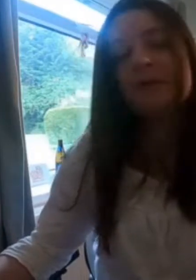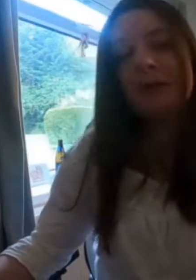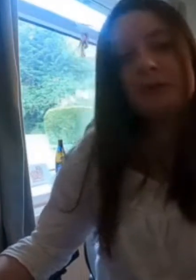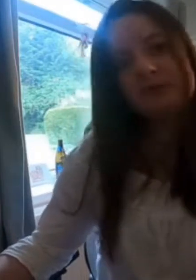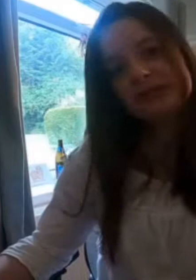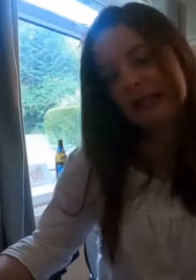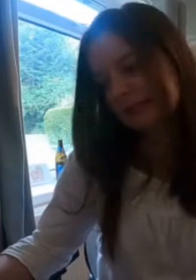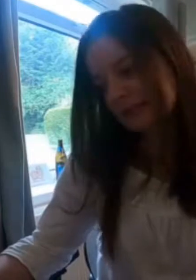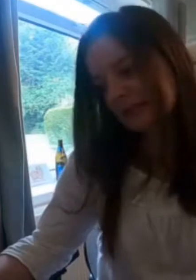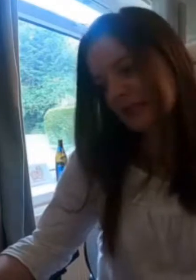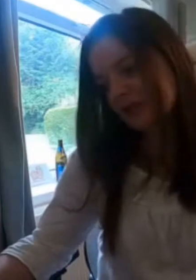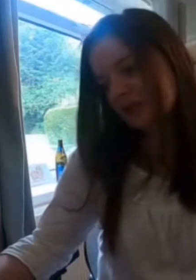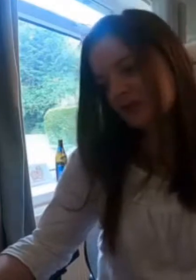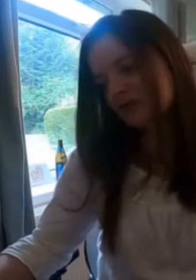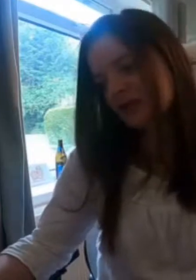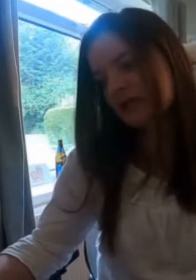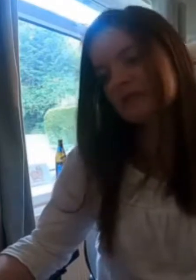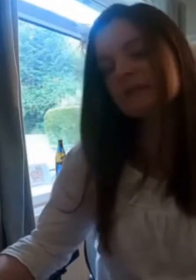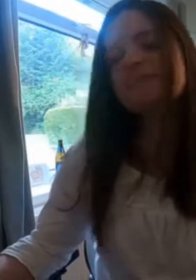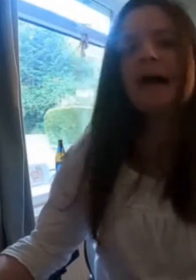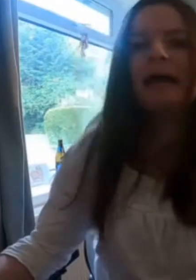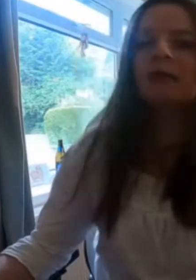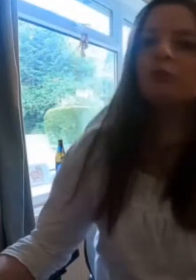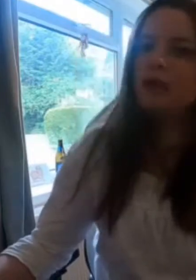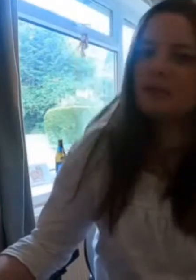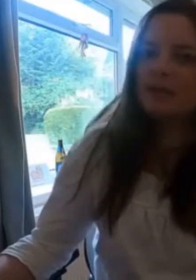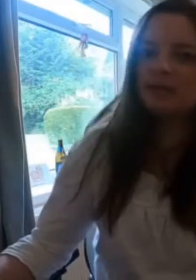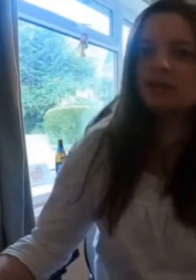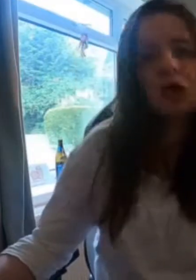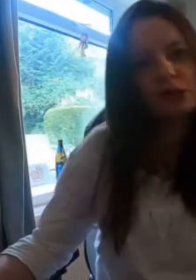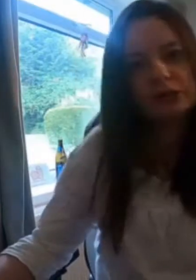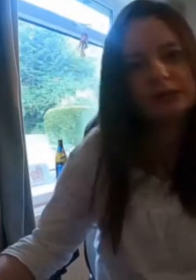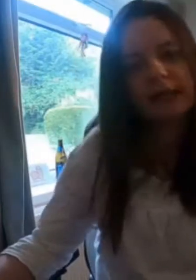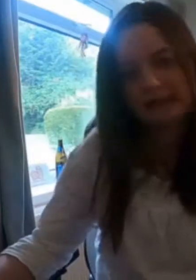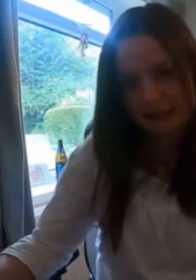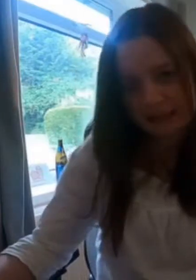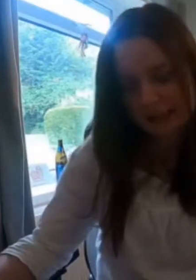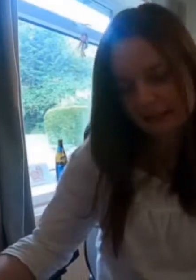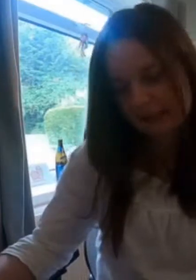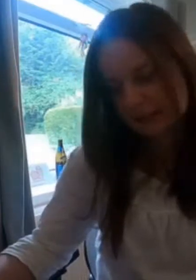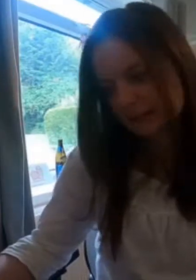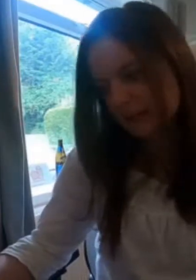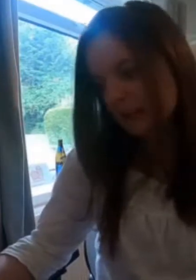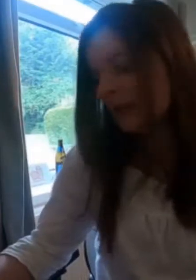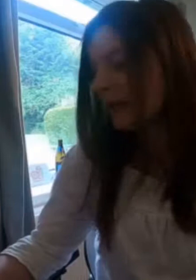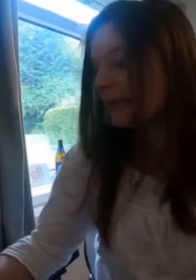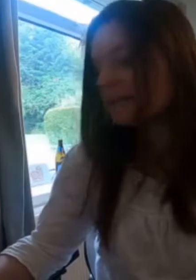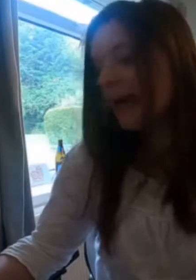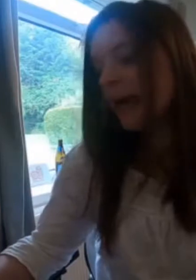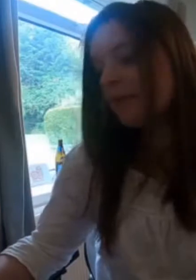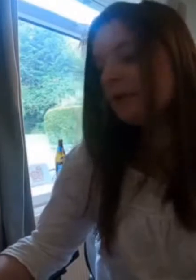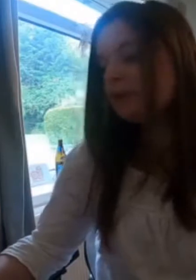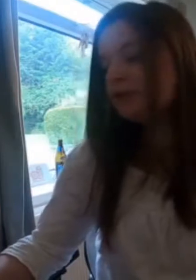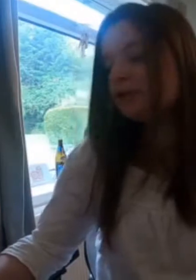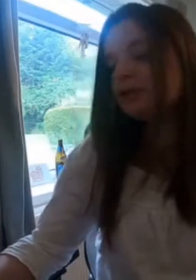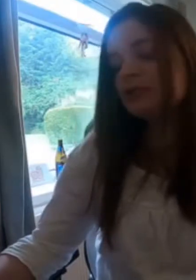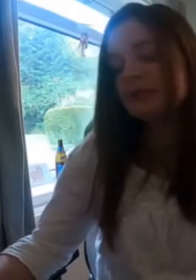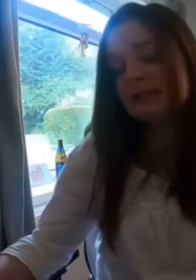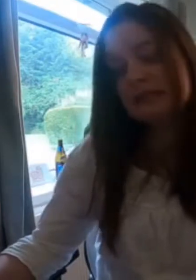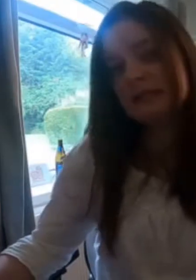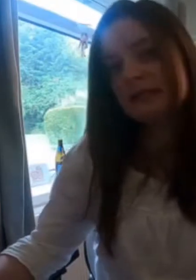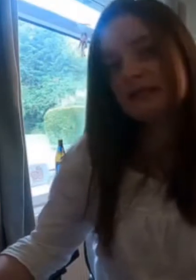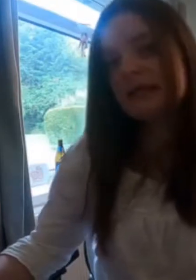lids. People standing in the streets, men, women, dogs and kids. As air